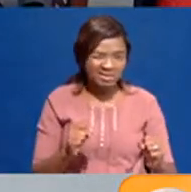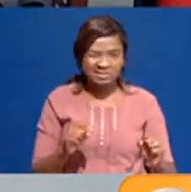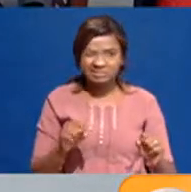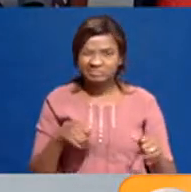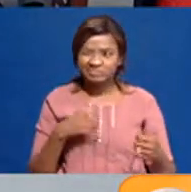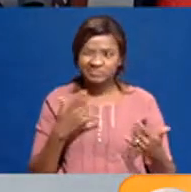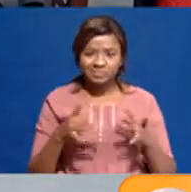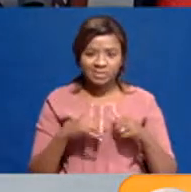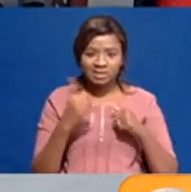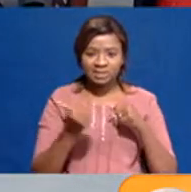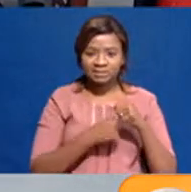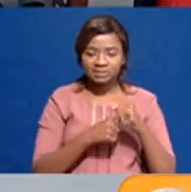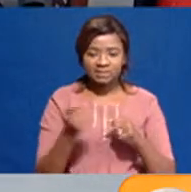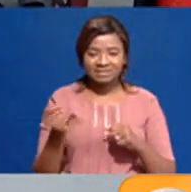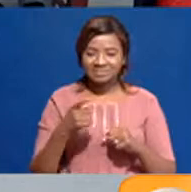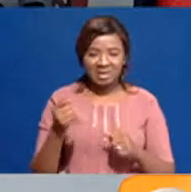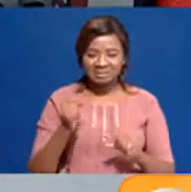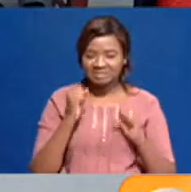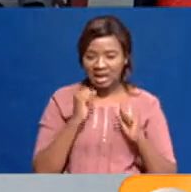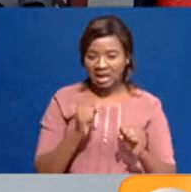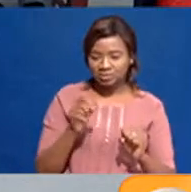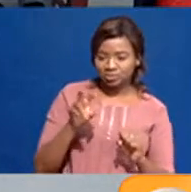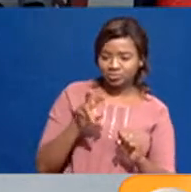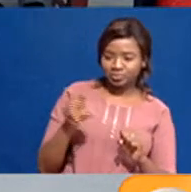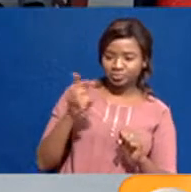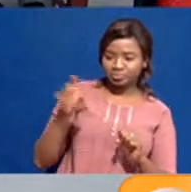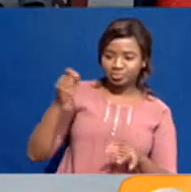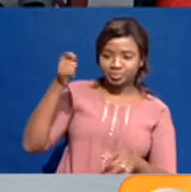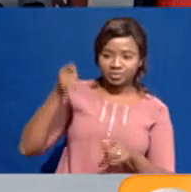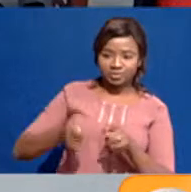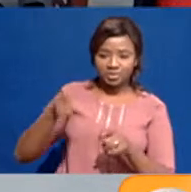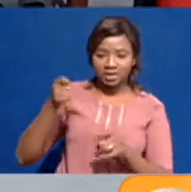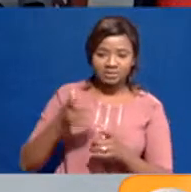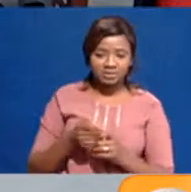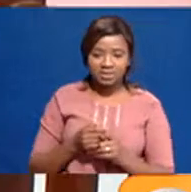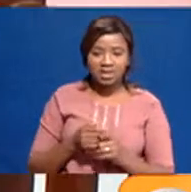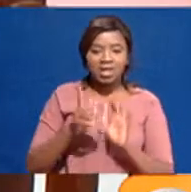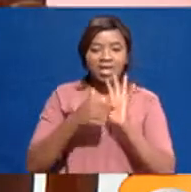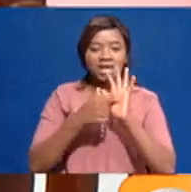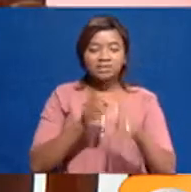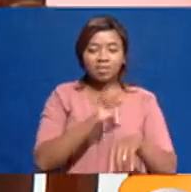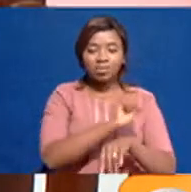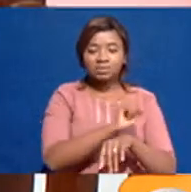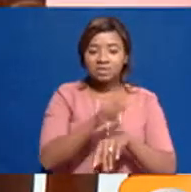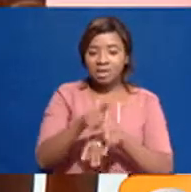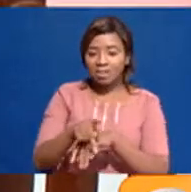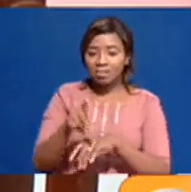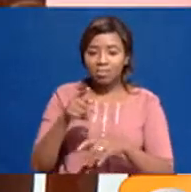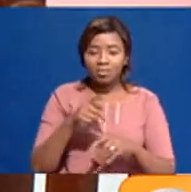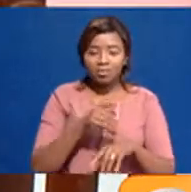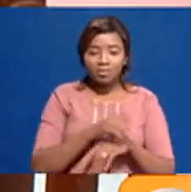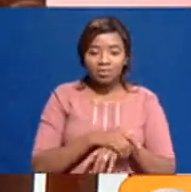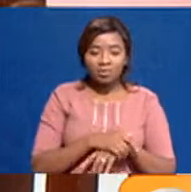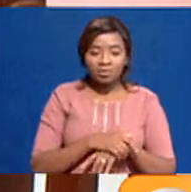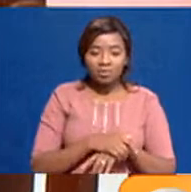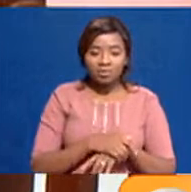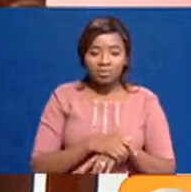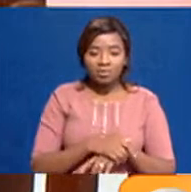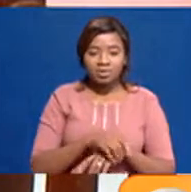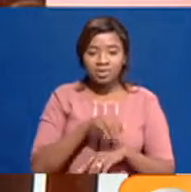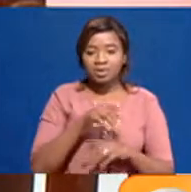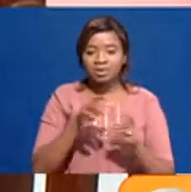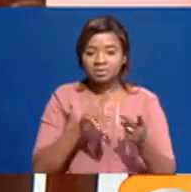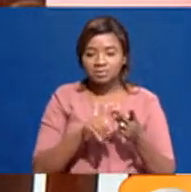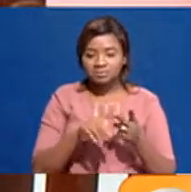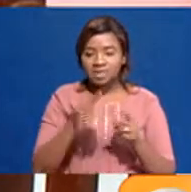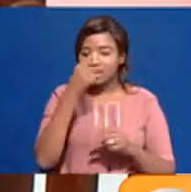has barely started. Again, just look at Singapore. Yeah. I used to send DCs to Singapore, Malaysia,